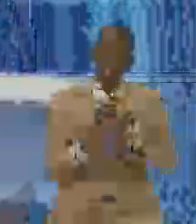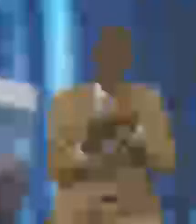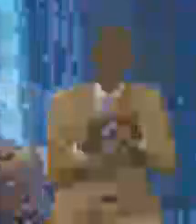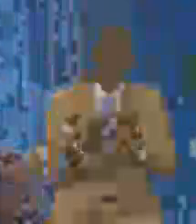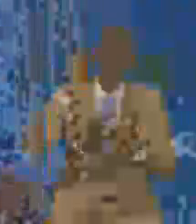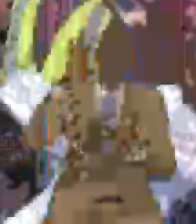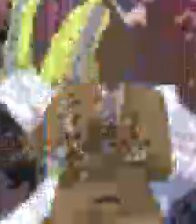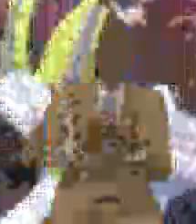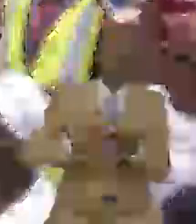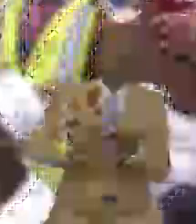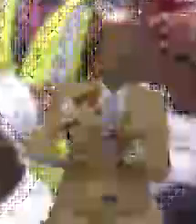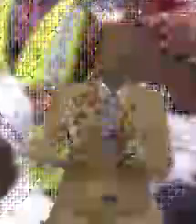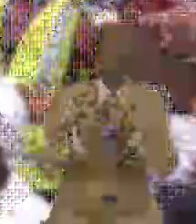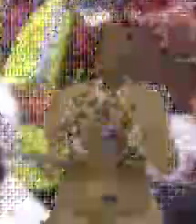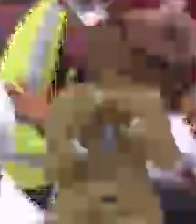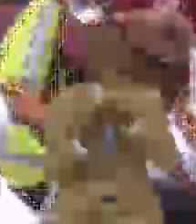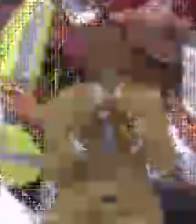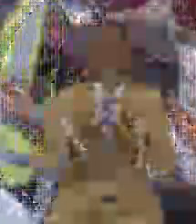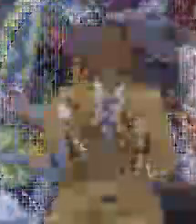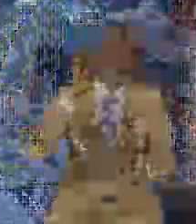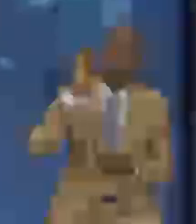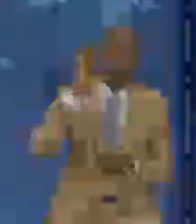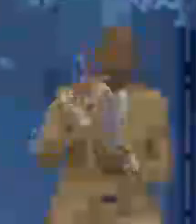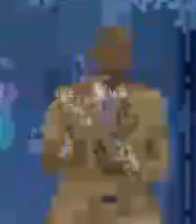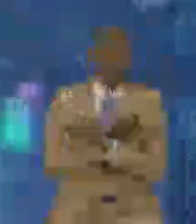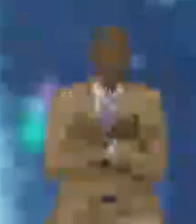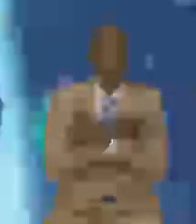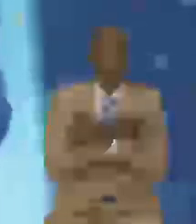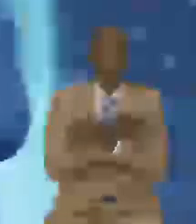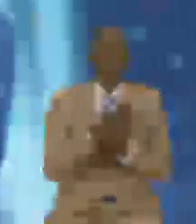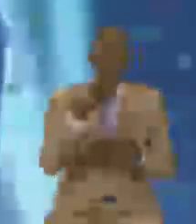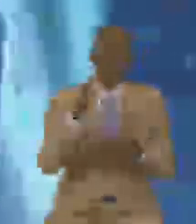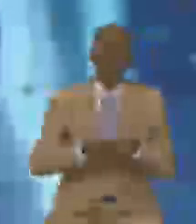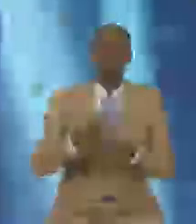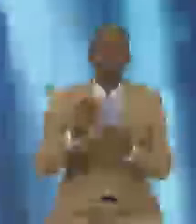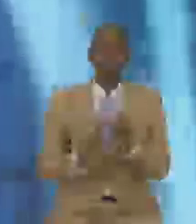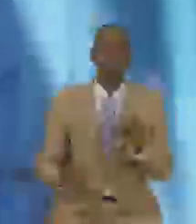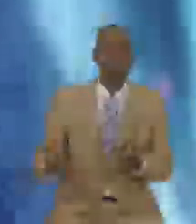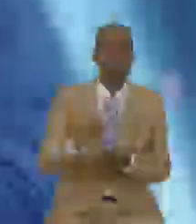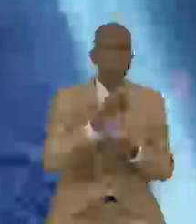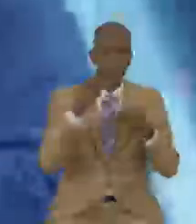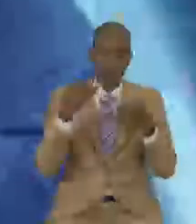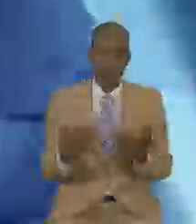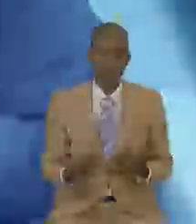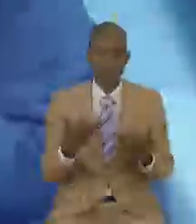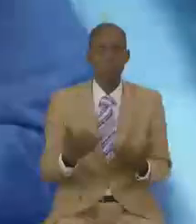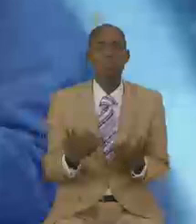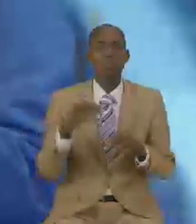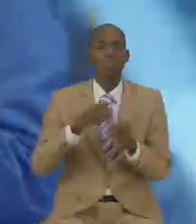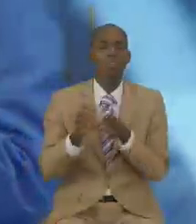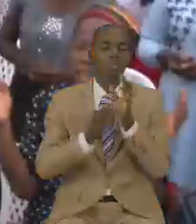Manifest your glory. Manifest your love upon everyone right here now